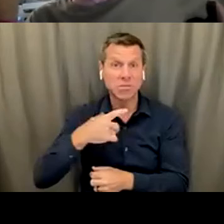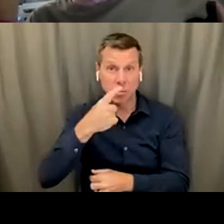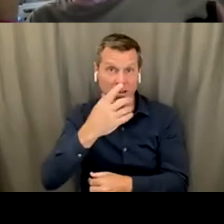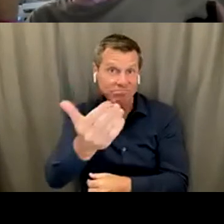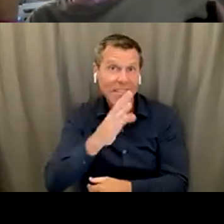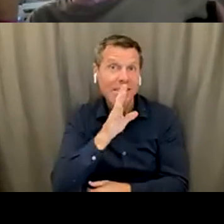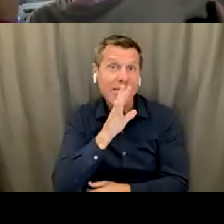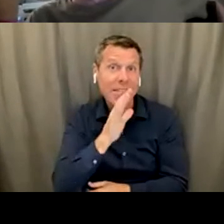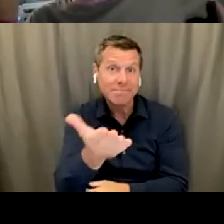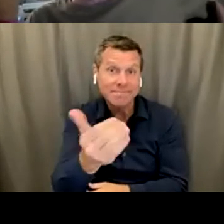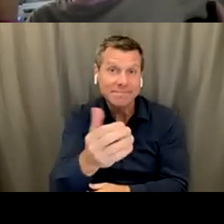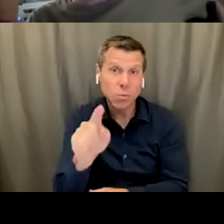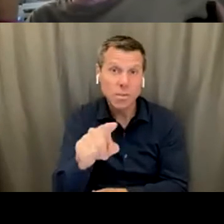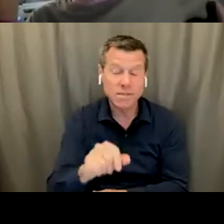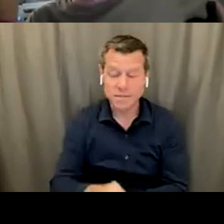your question.